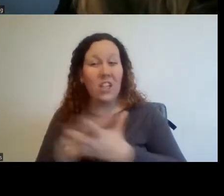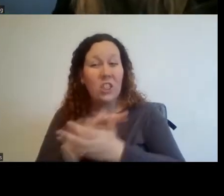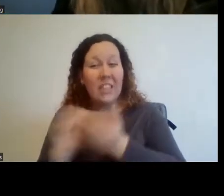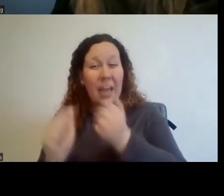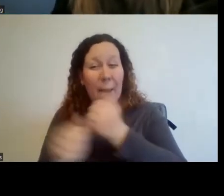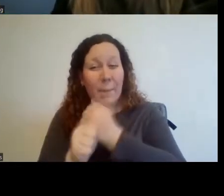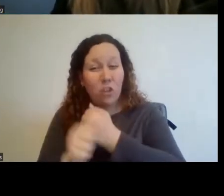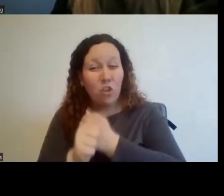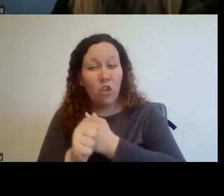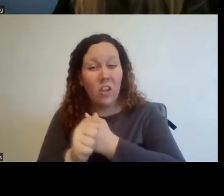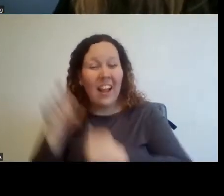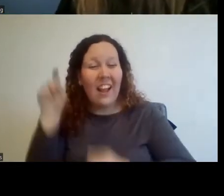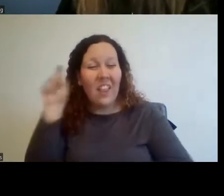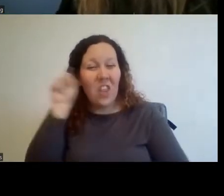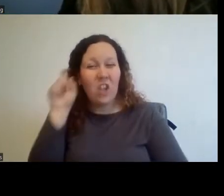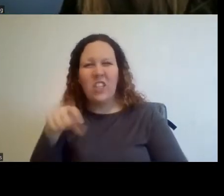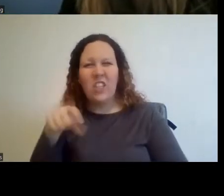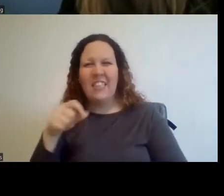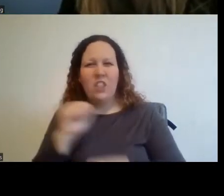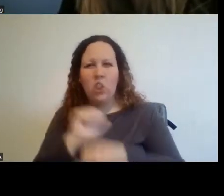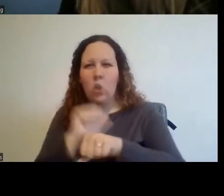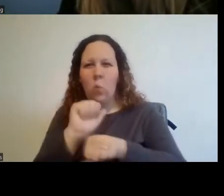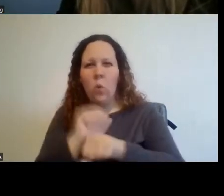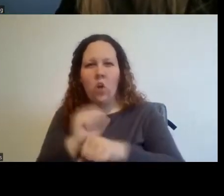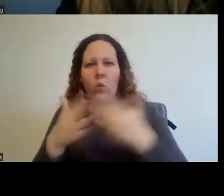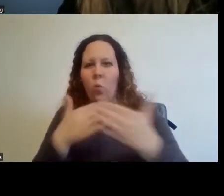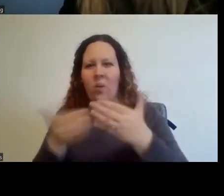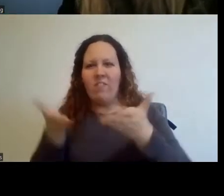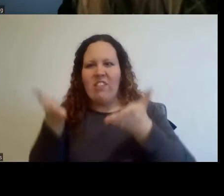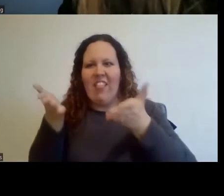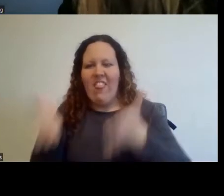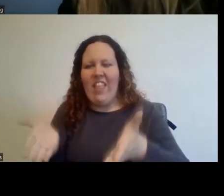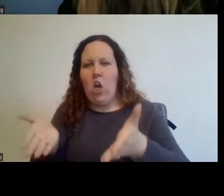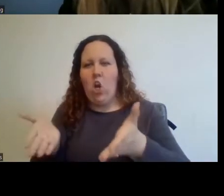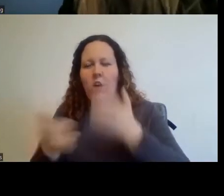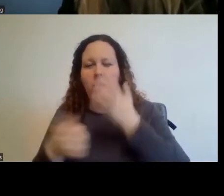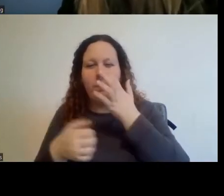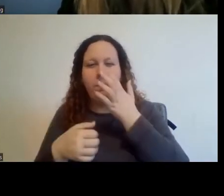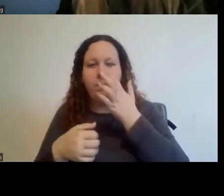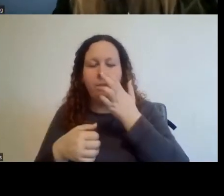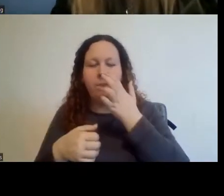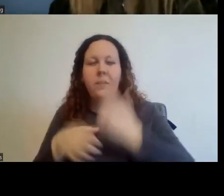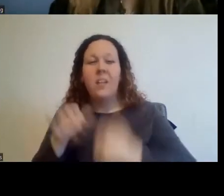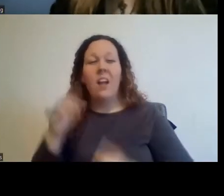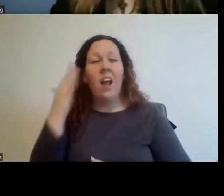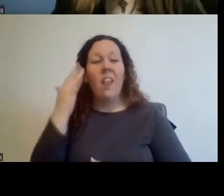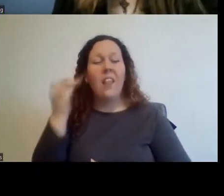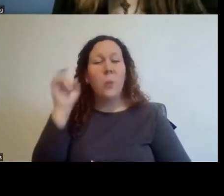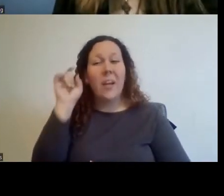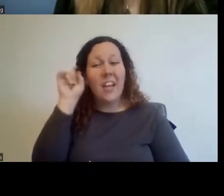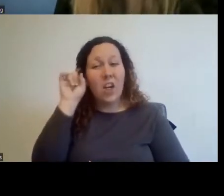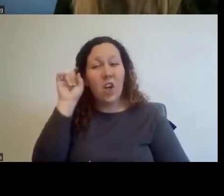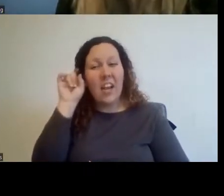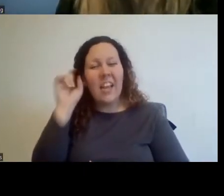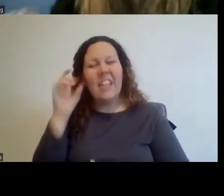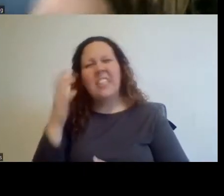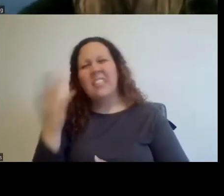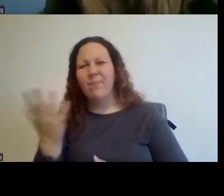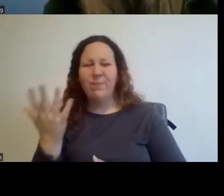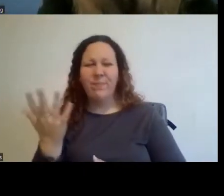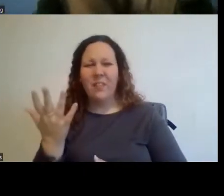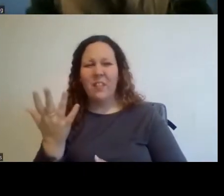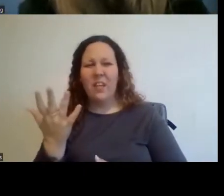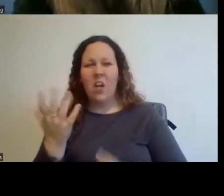aid just has to work with what's there. And that's why a hearing aid doesn't always work with people who have